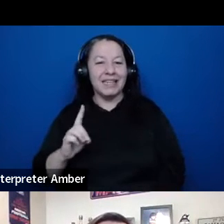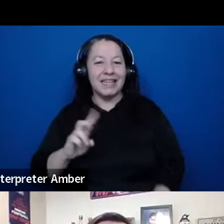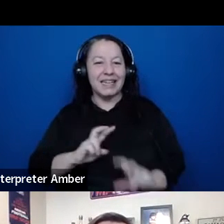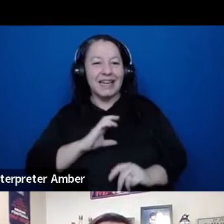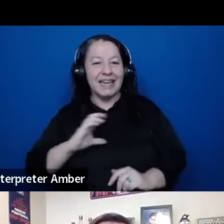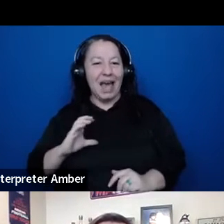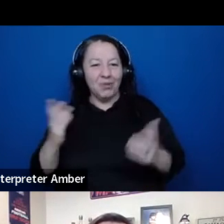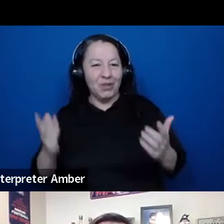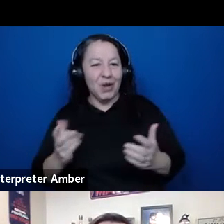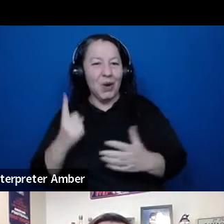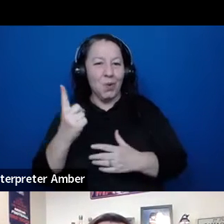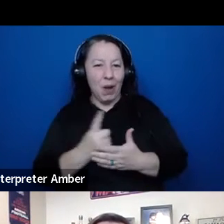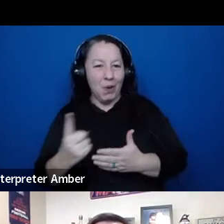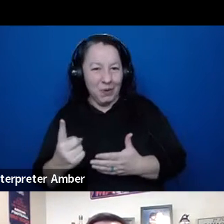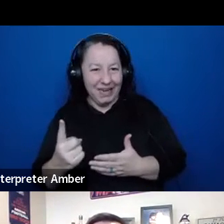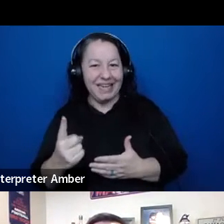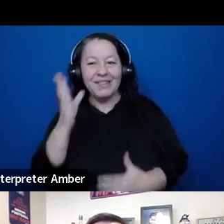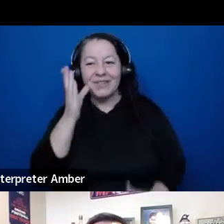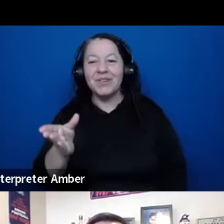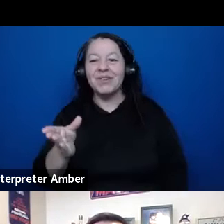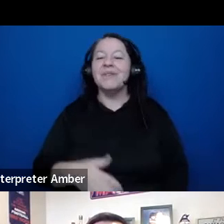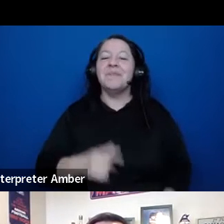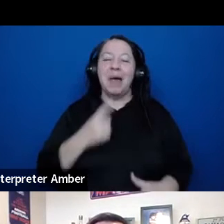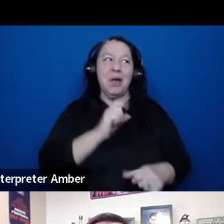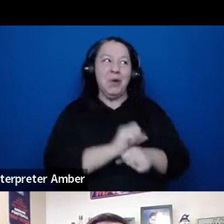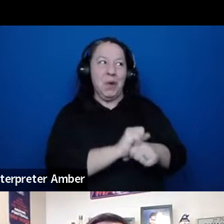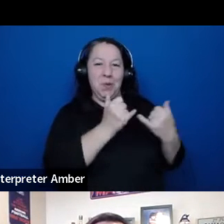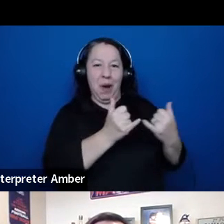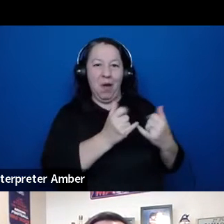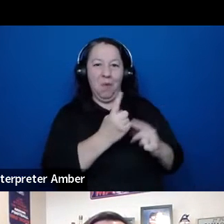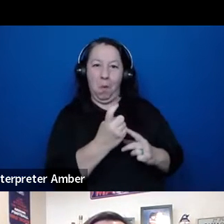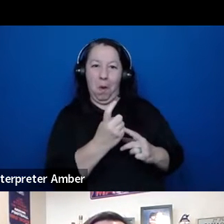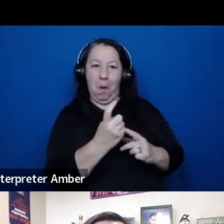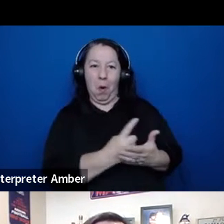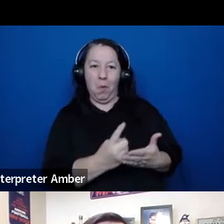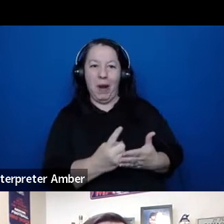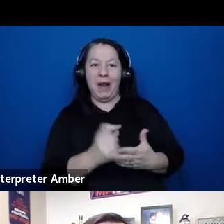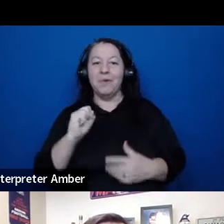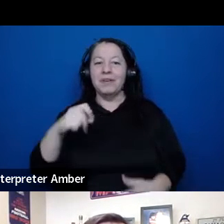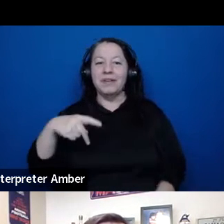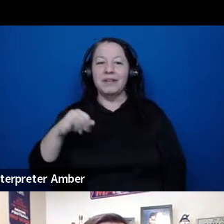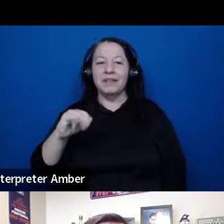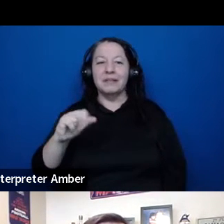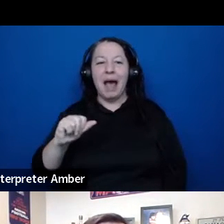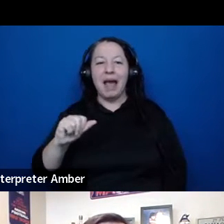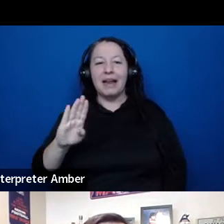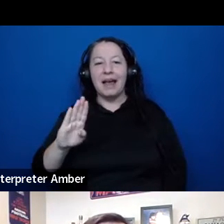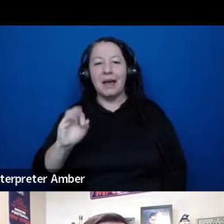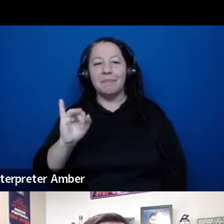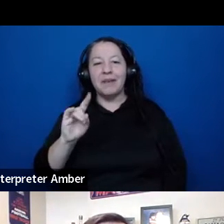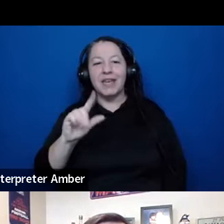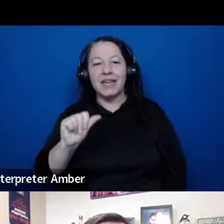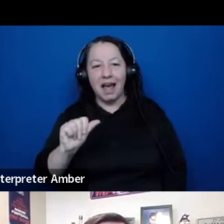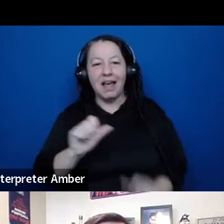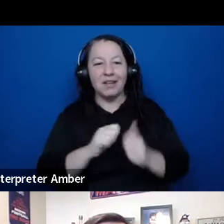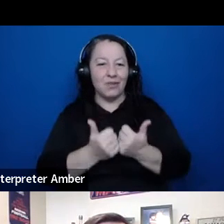so. I'm working right now for another week with the Spina Bifida Association of Iowa. And through